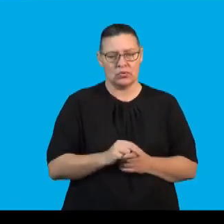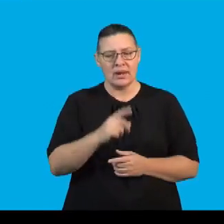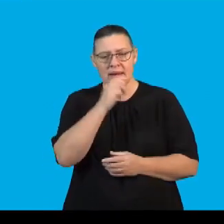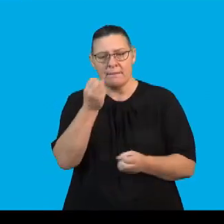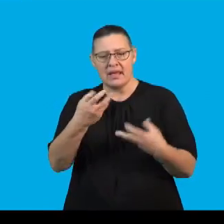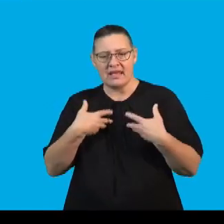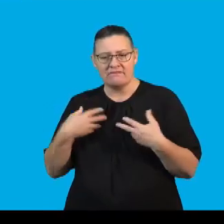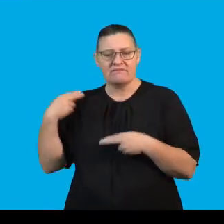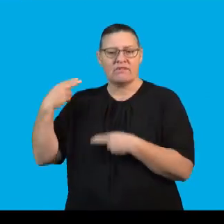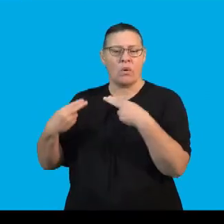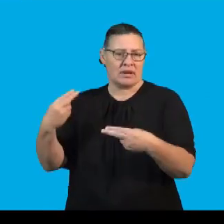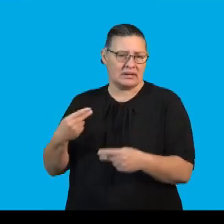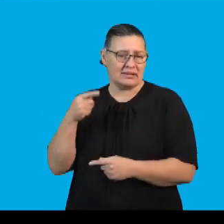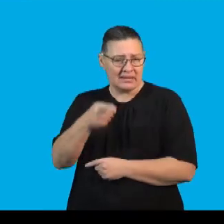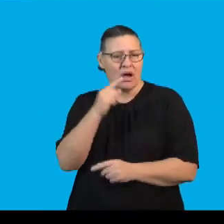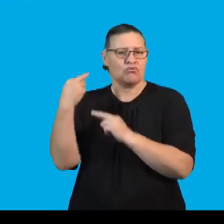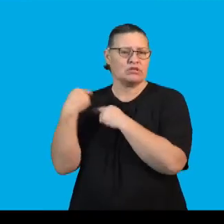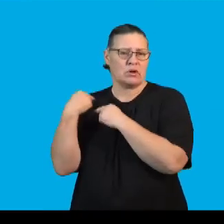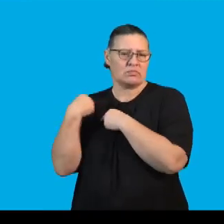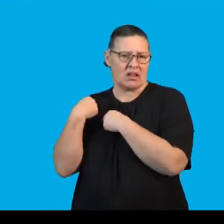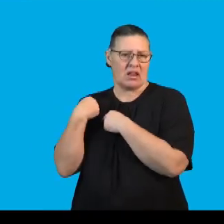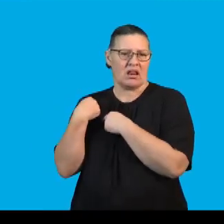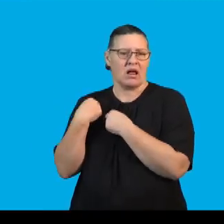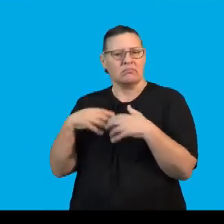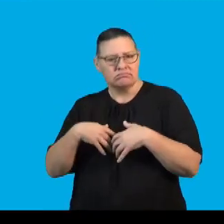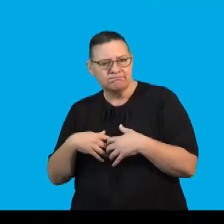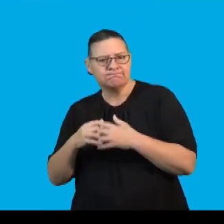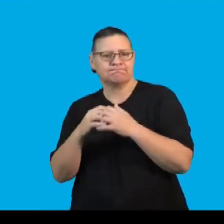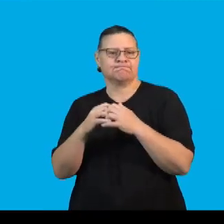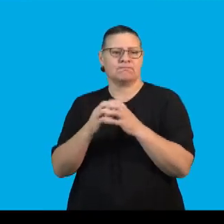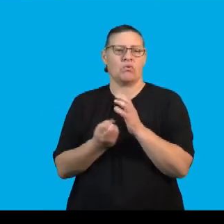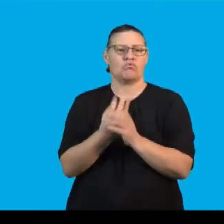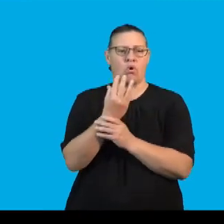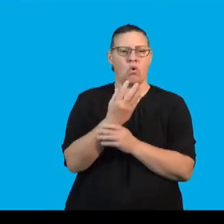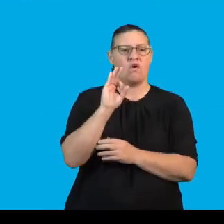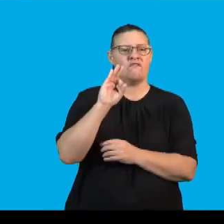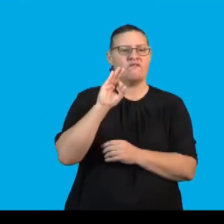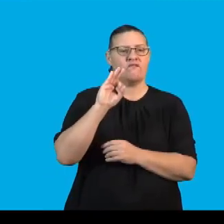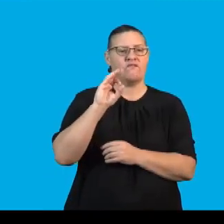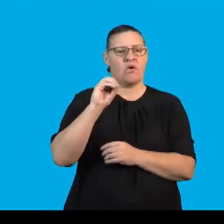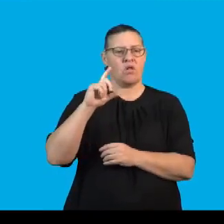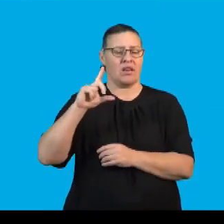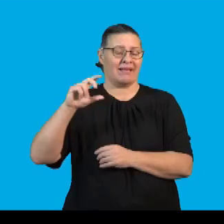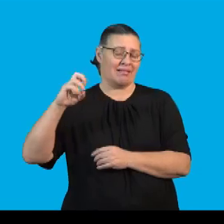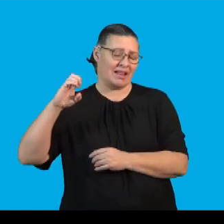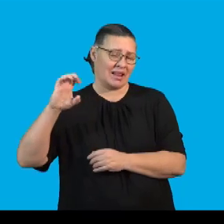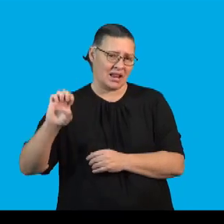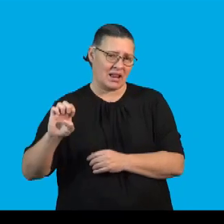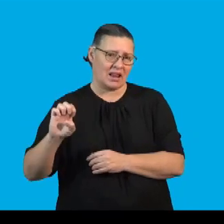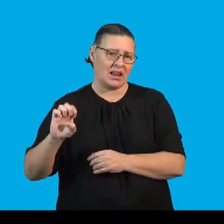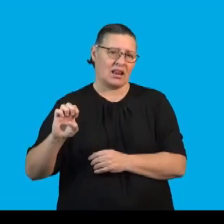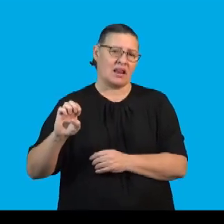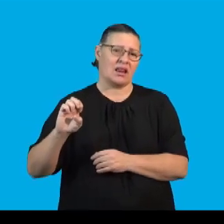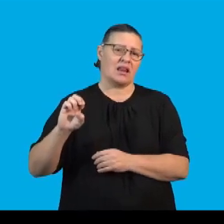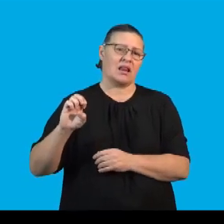232, name the hormone A responsible for the growth of follicle under normal condition. For